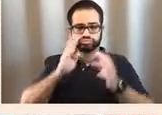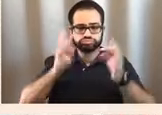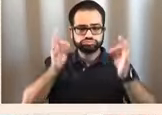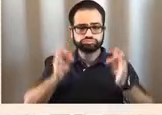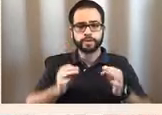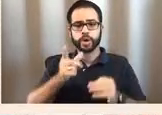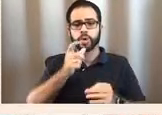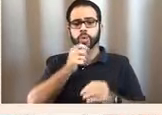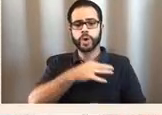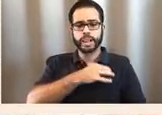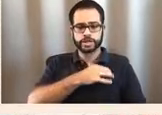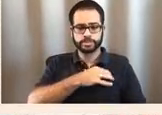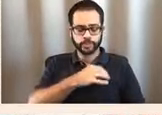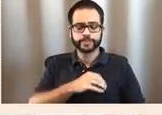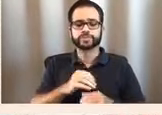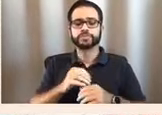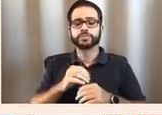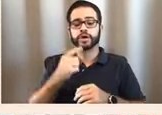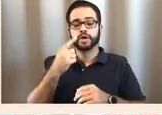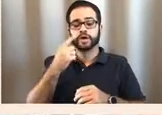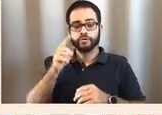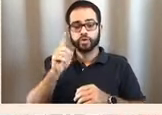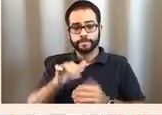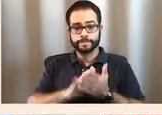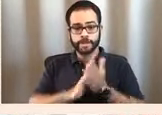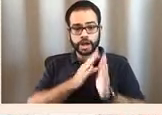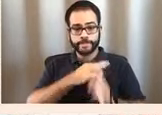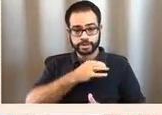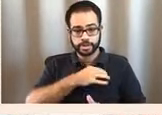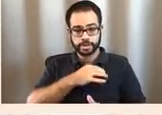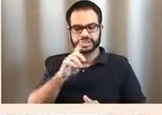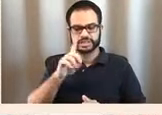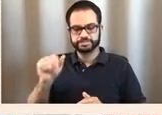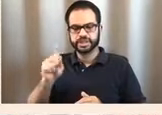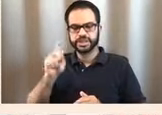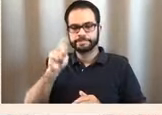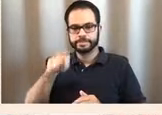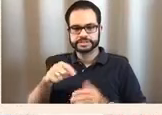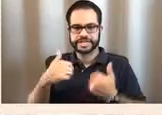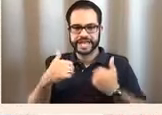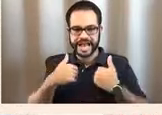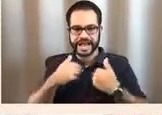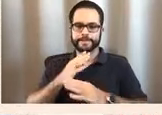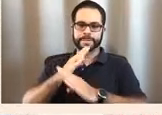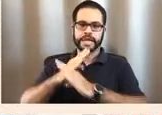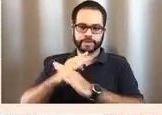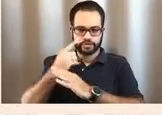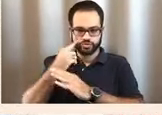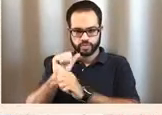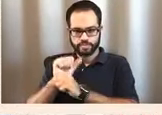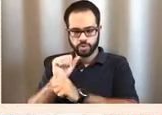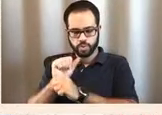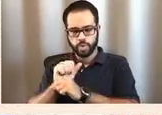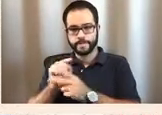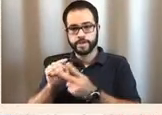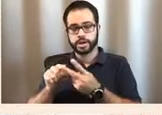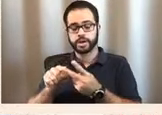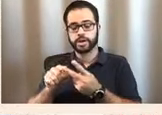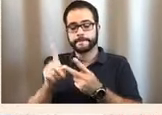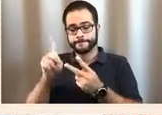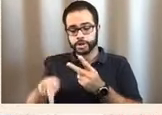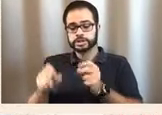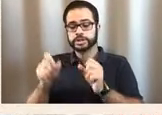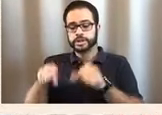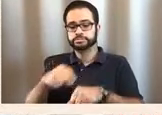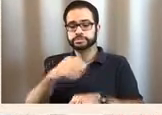the disability must provide an impediment to employment. The individual must be able to benefit from the services